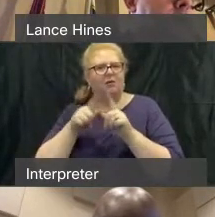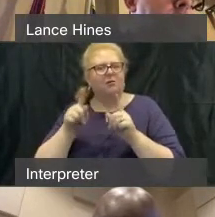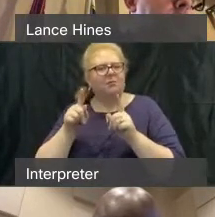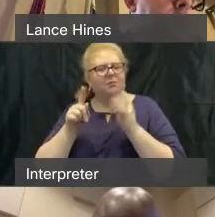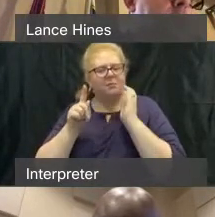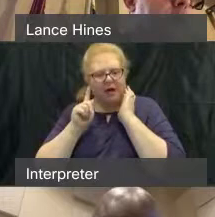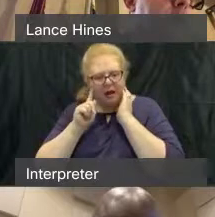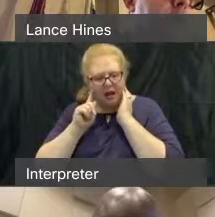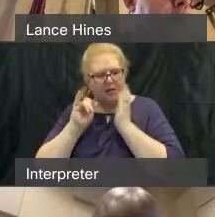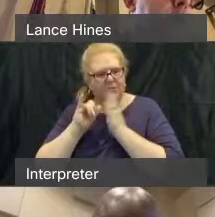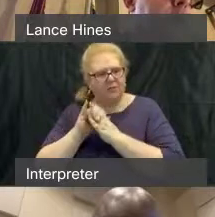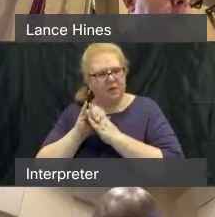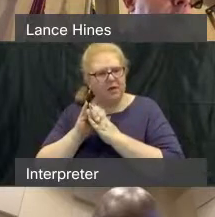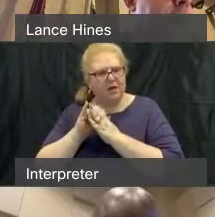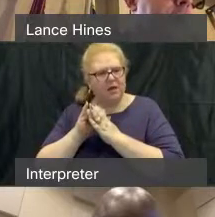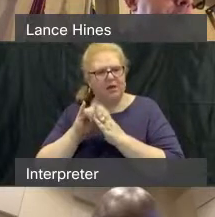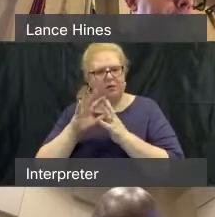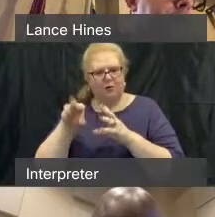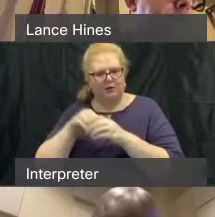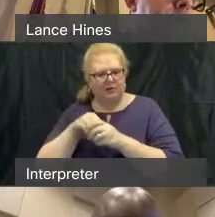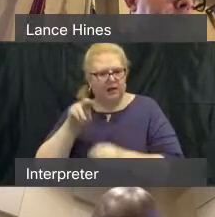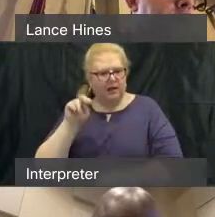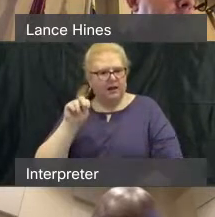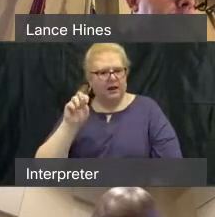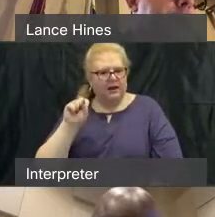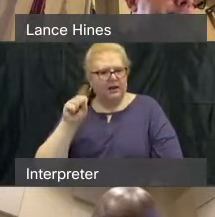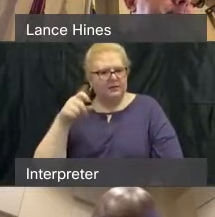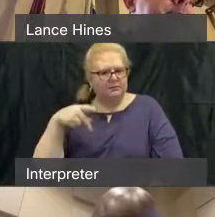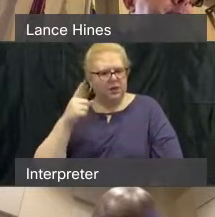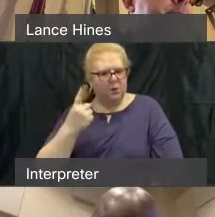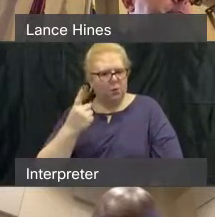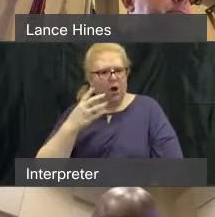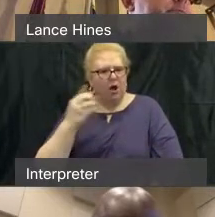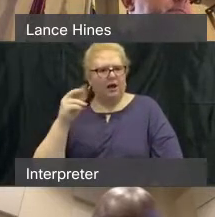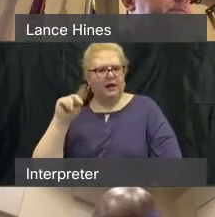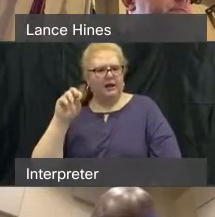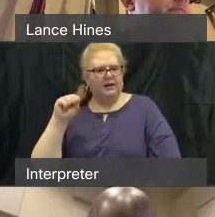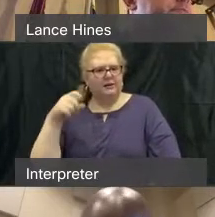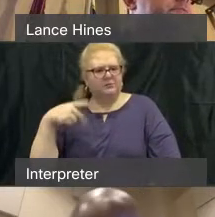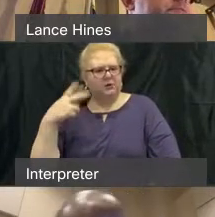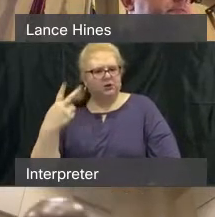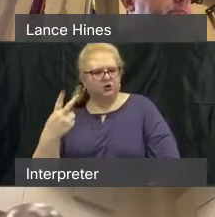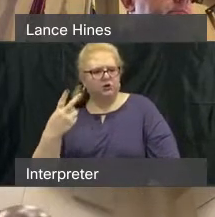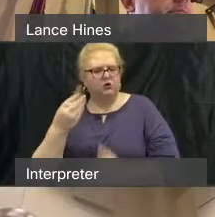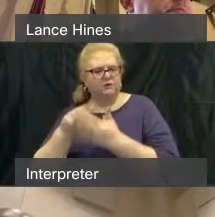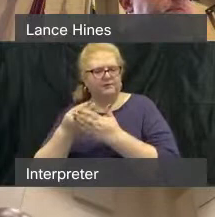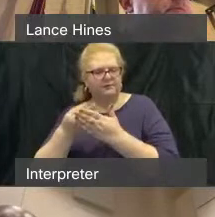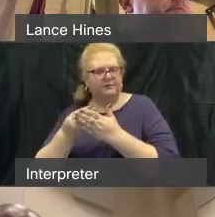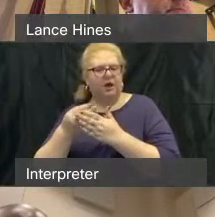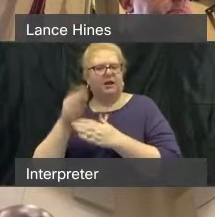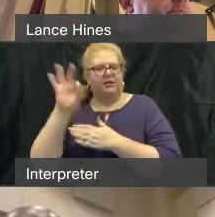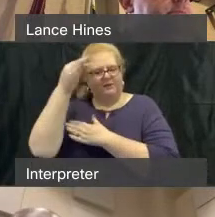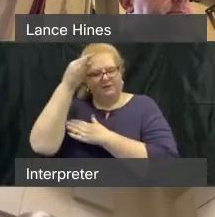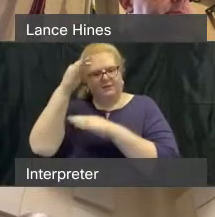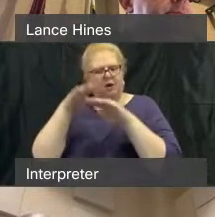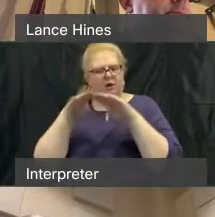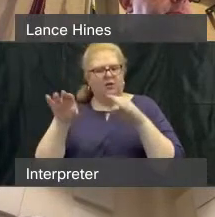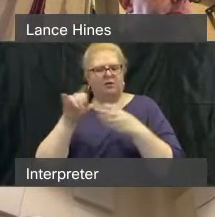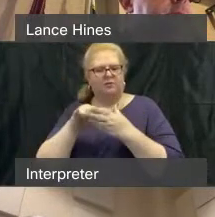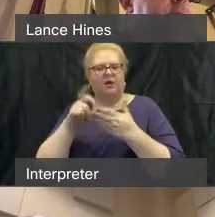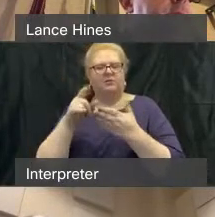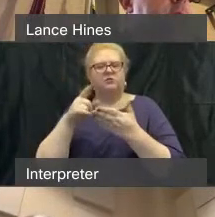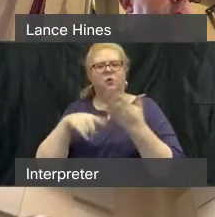raise you one with the NSP 1 and 2 funding that we had at the federal level, Virgil, which is what I was talking about